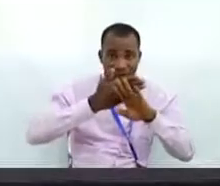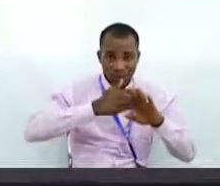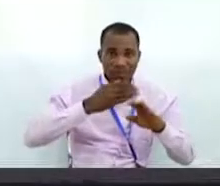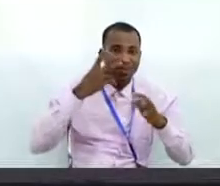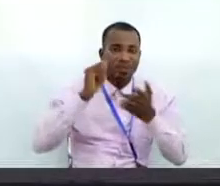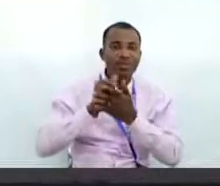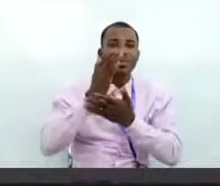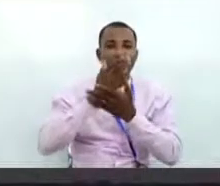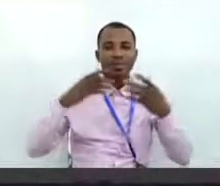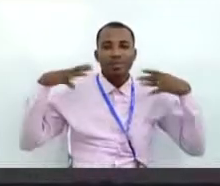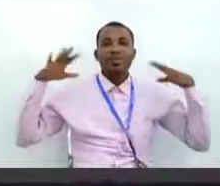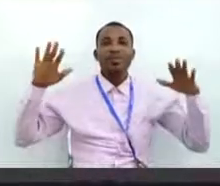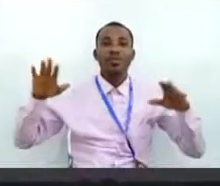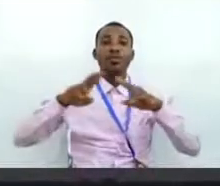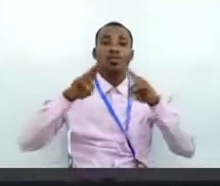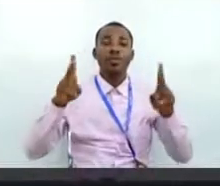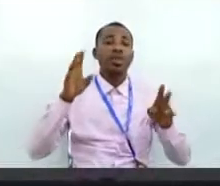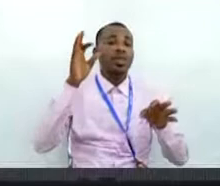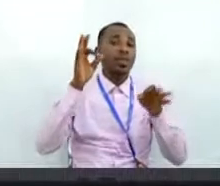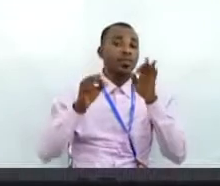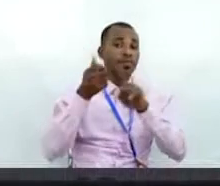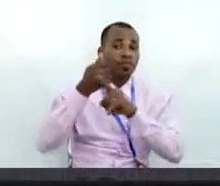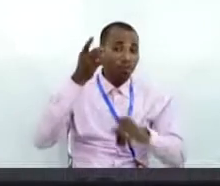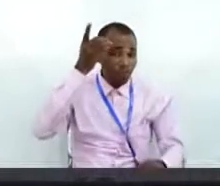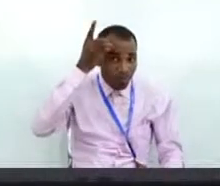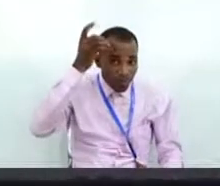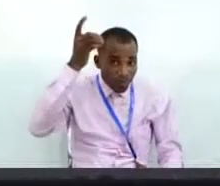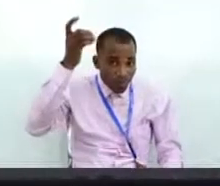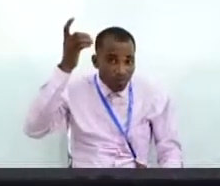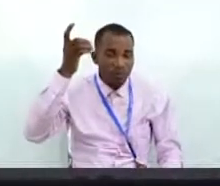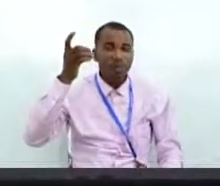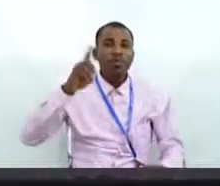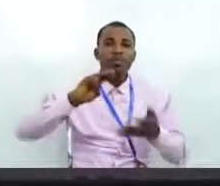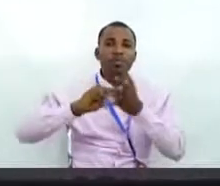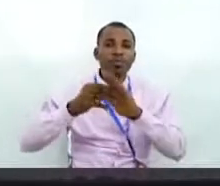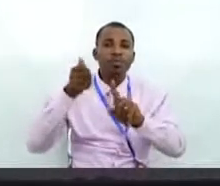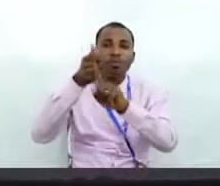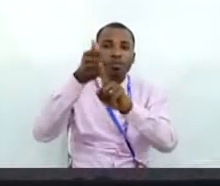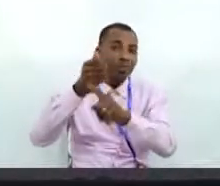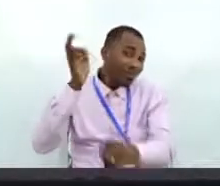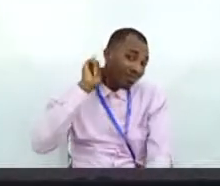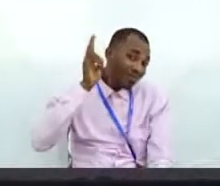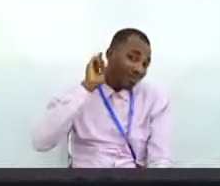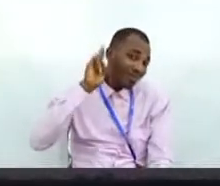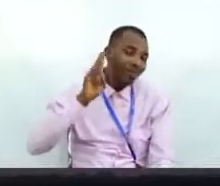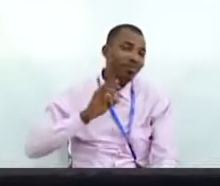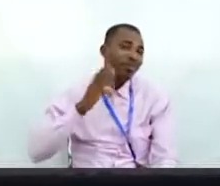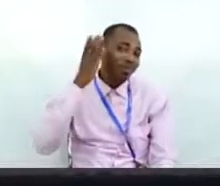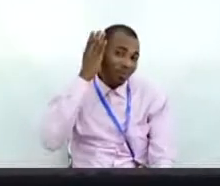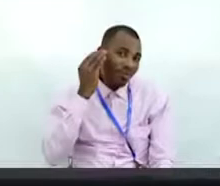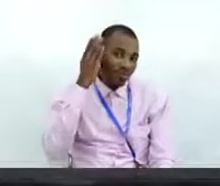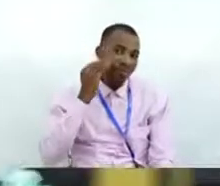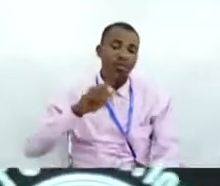there are certain background and information that is feed on you that helps you to bring all those kind of things. I